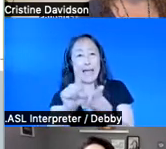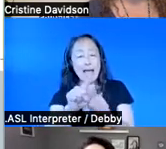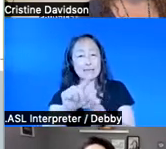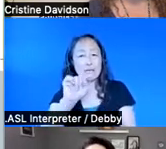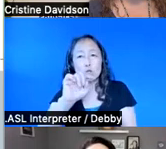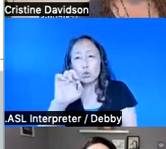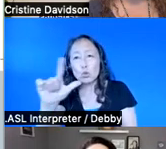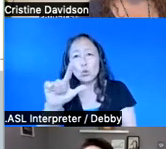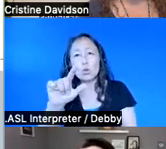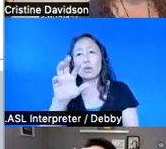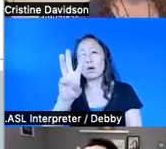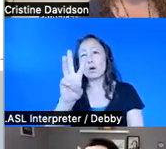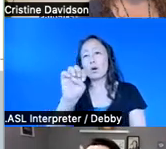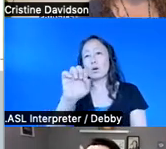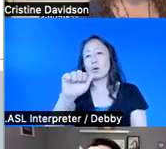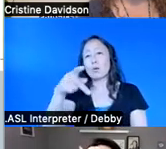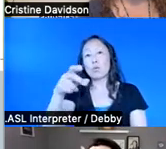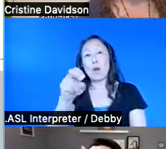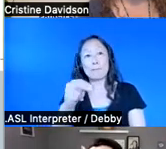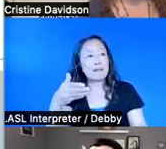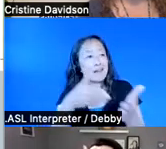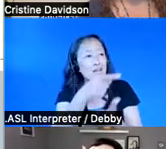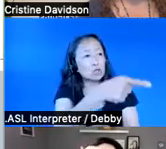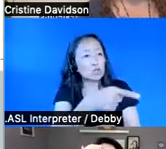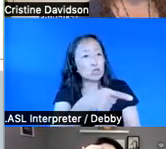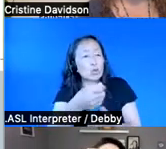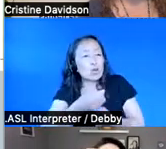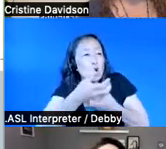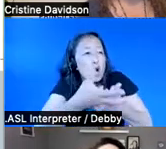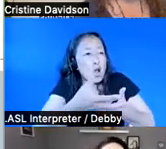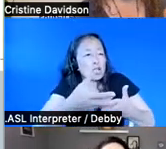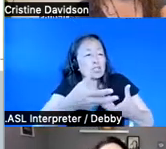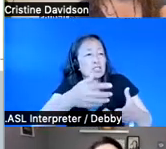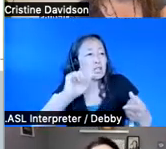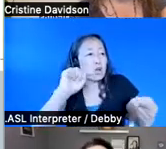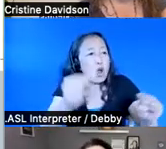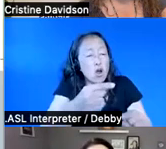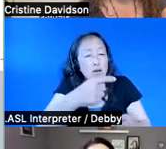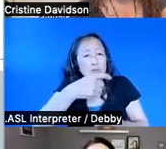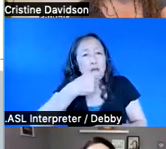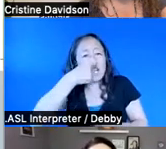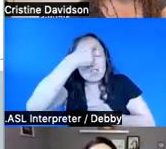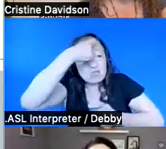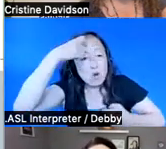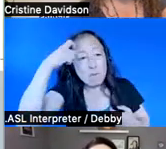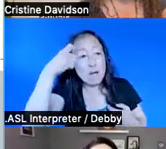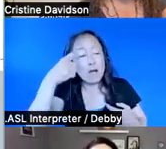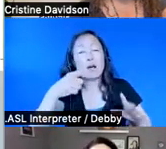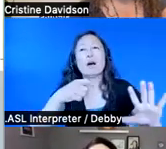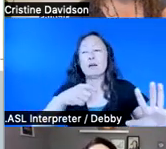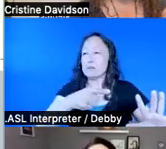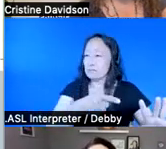a lot of harm and trauma. And so helping to reclaim that status of sacredness and maybe to